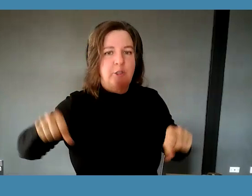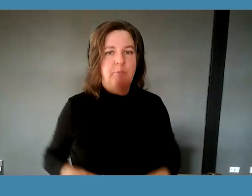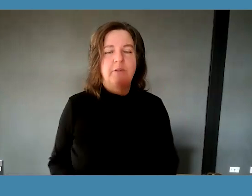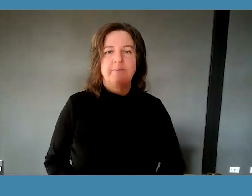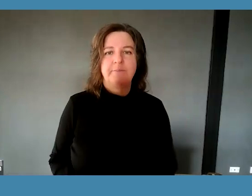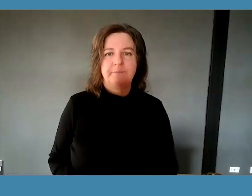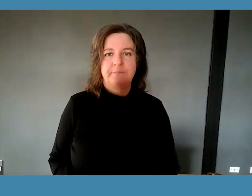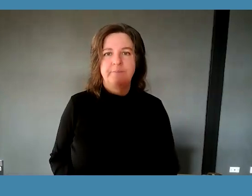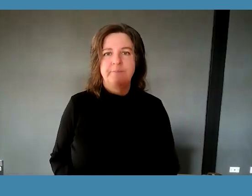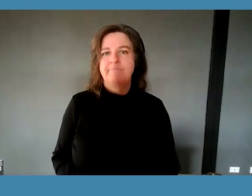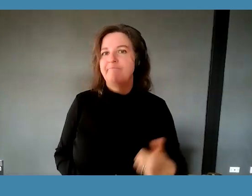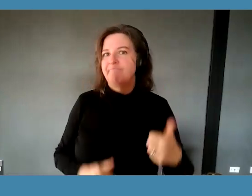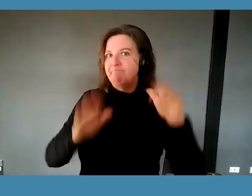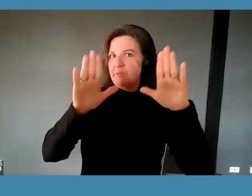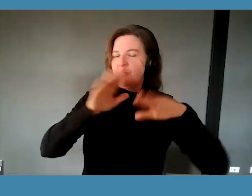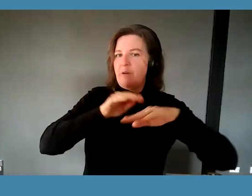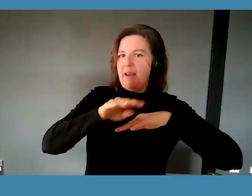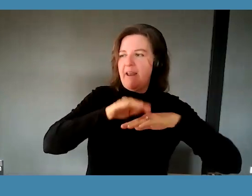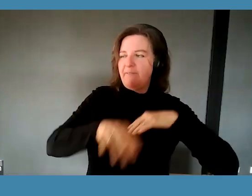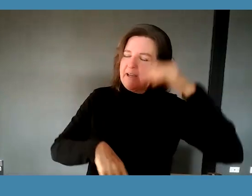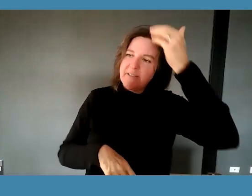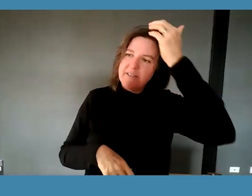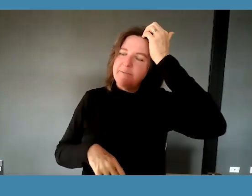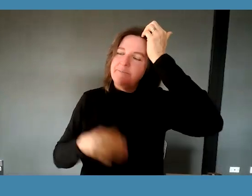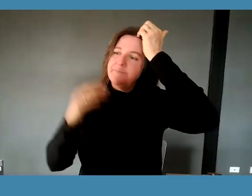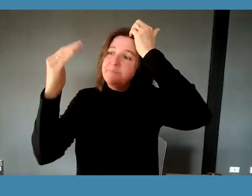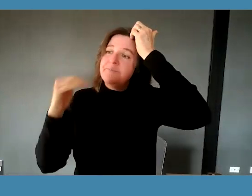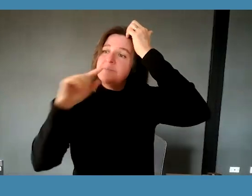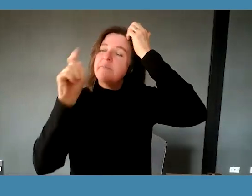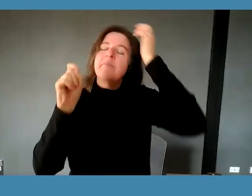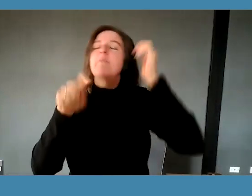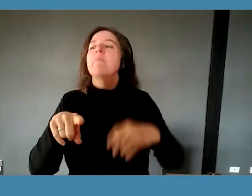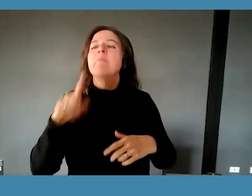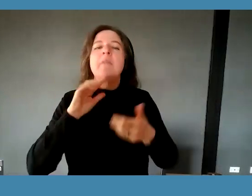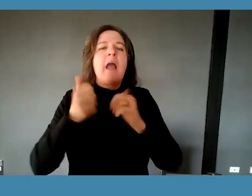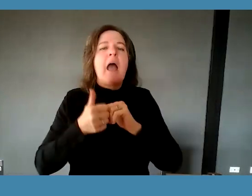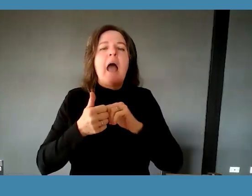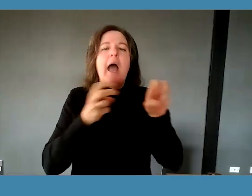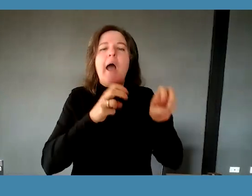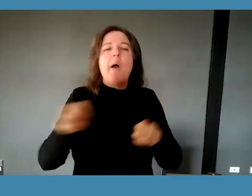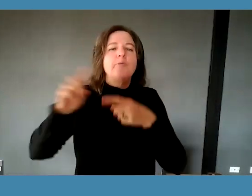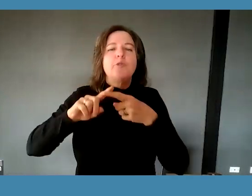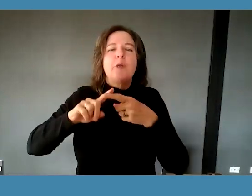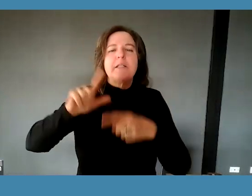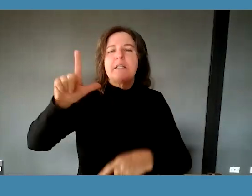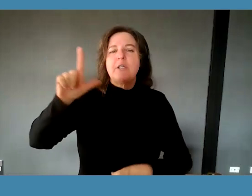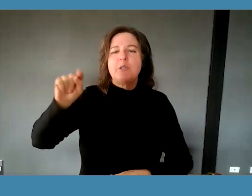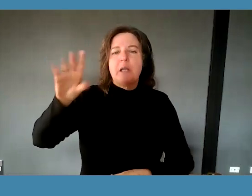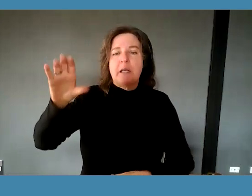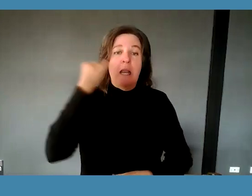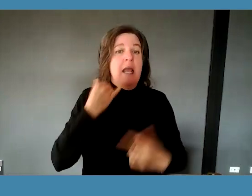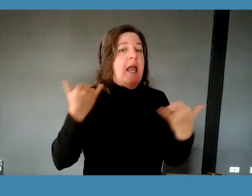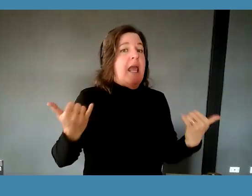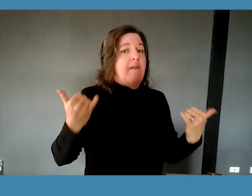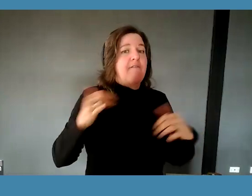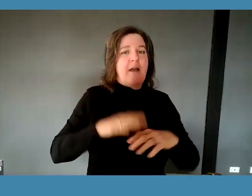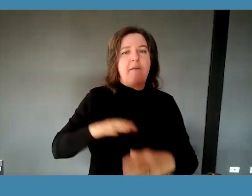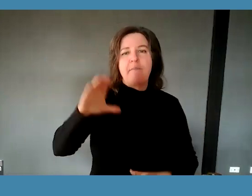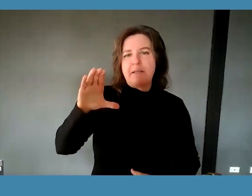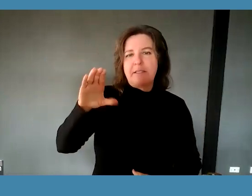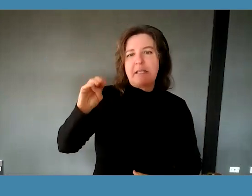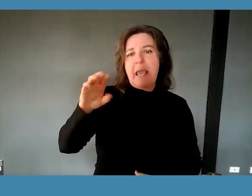Great advice. Next question is, how do we transition to long-term care if we're currently on CMS